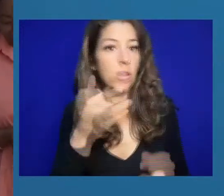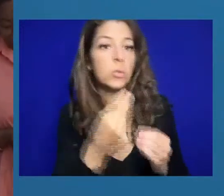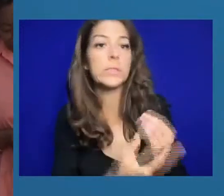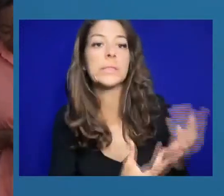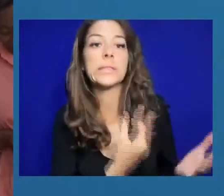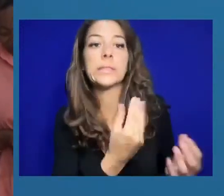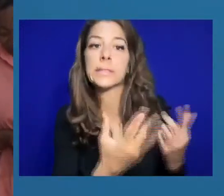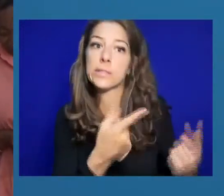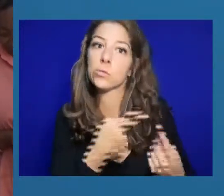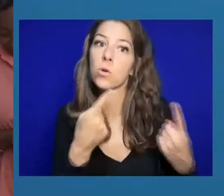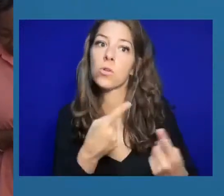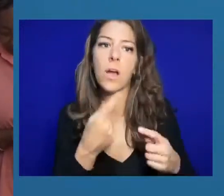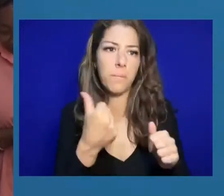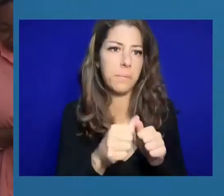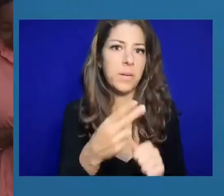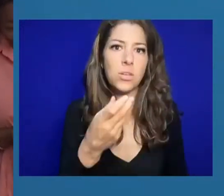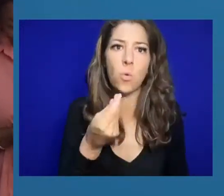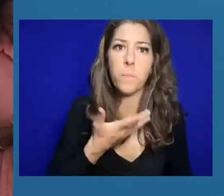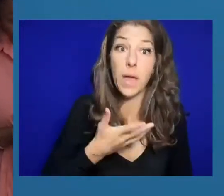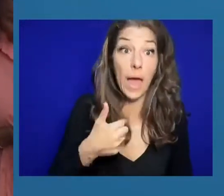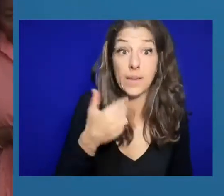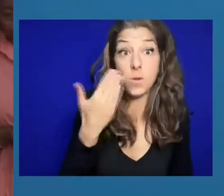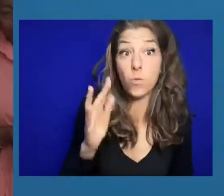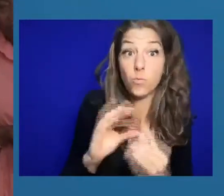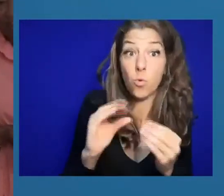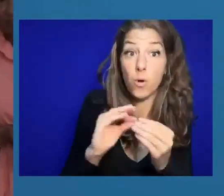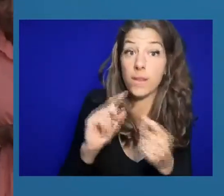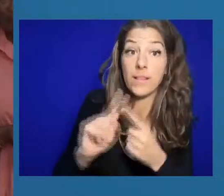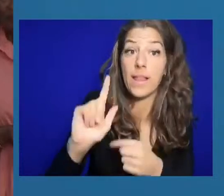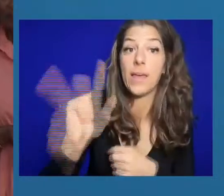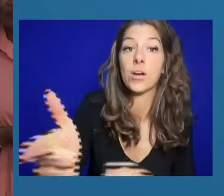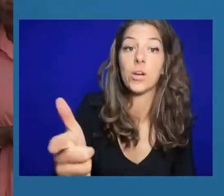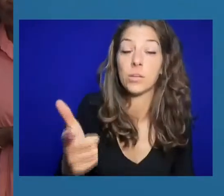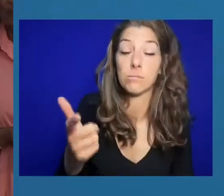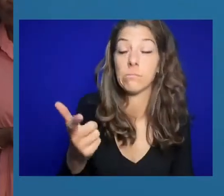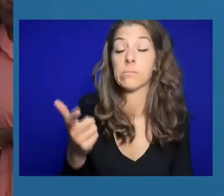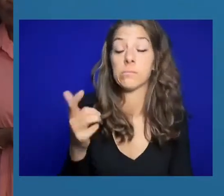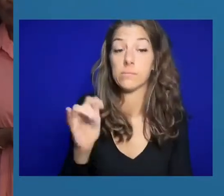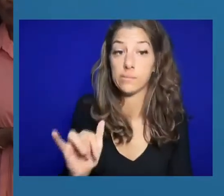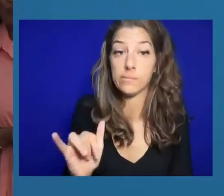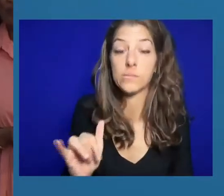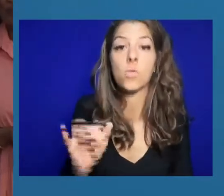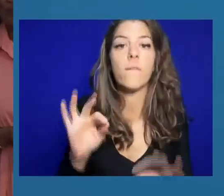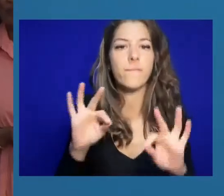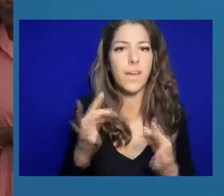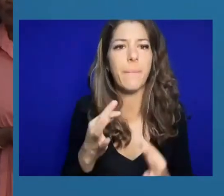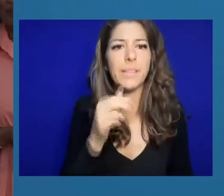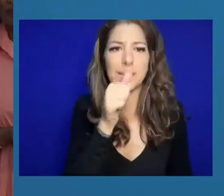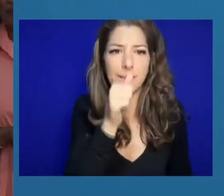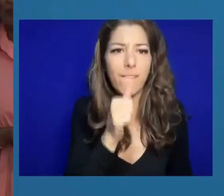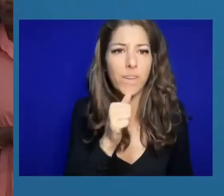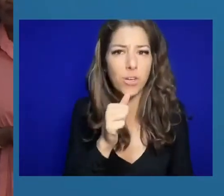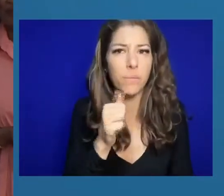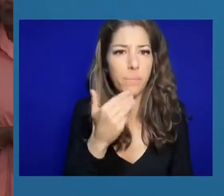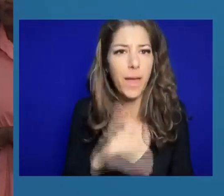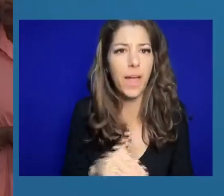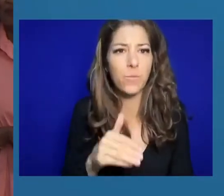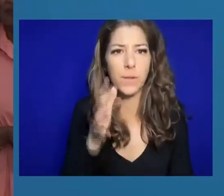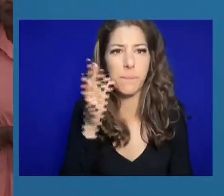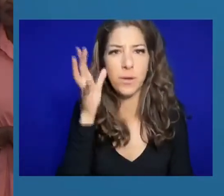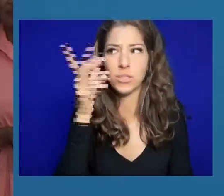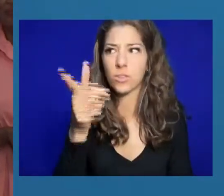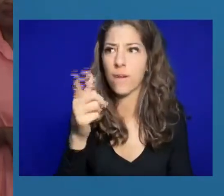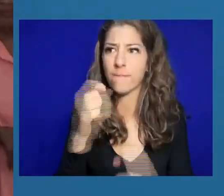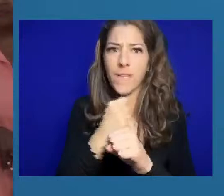I remember him telling me this. I didn't know this story until much later in his life. So families suffer when the parents are out there fighting for